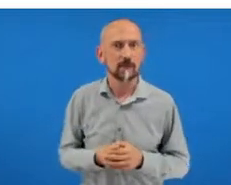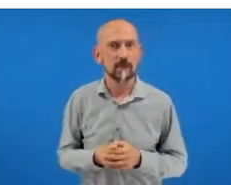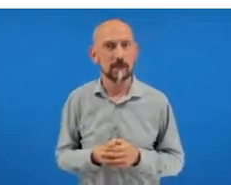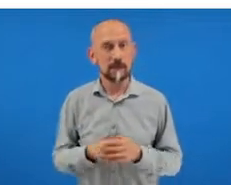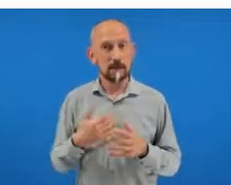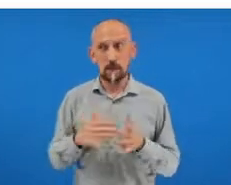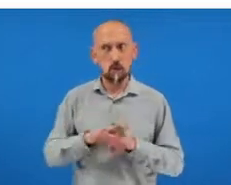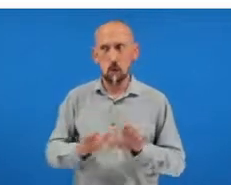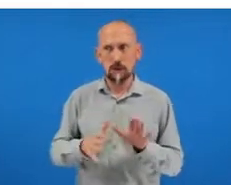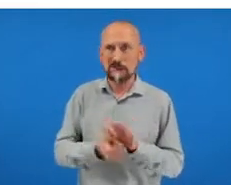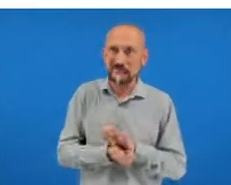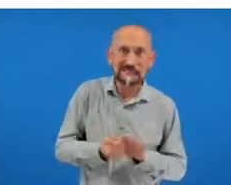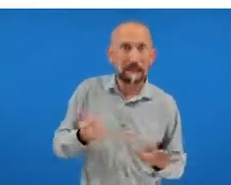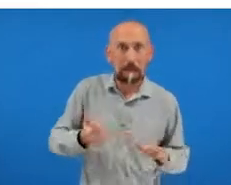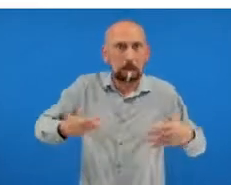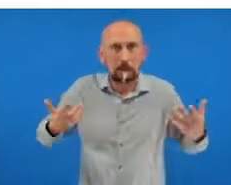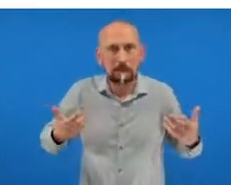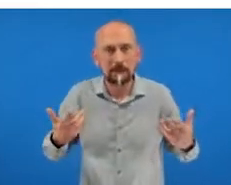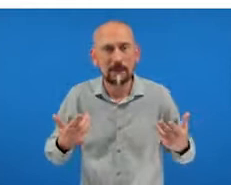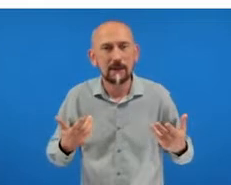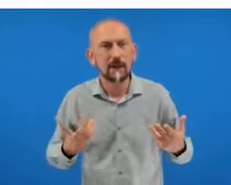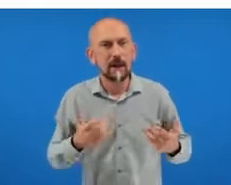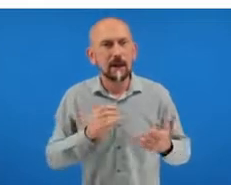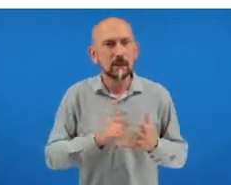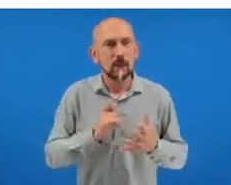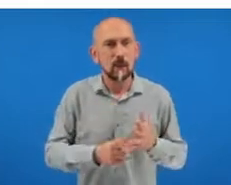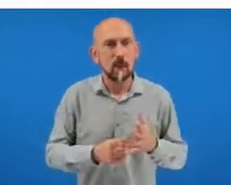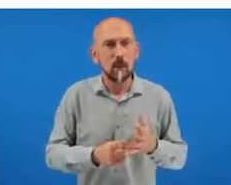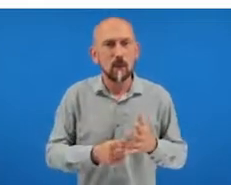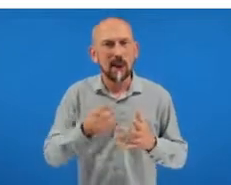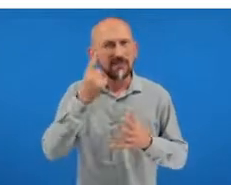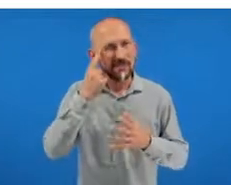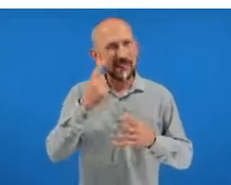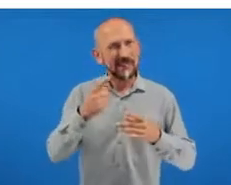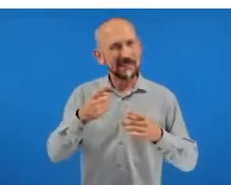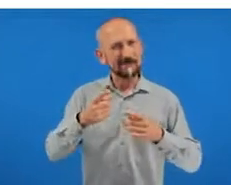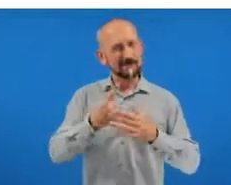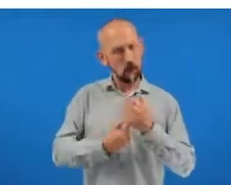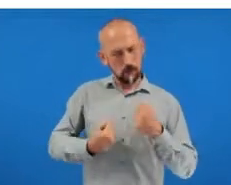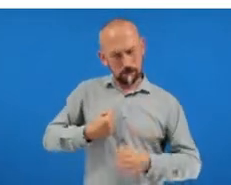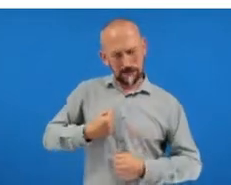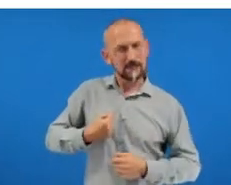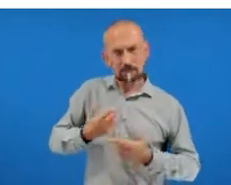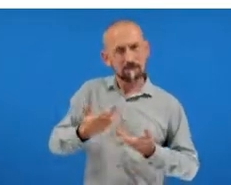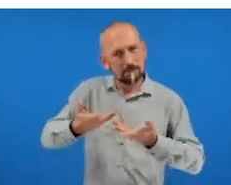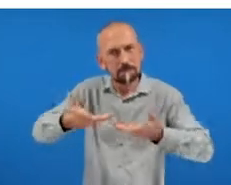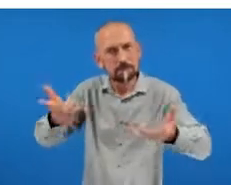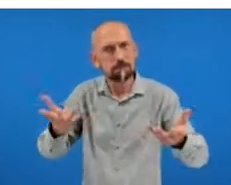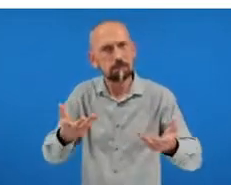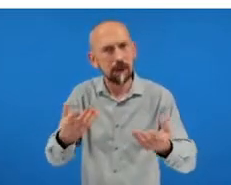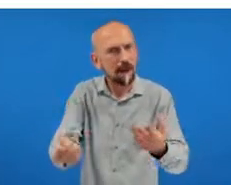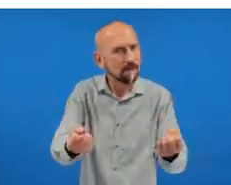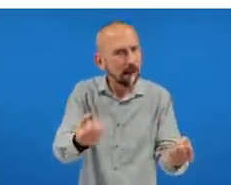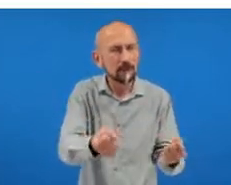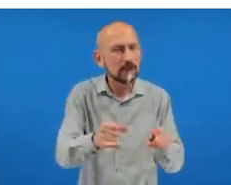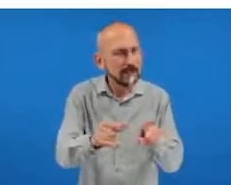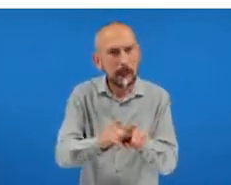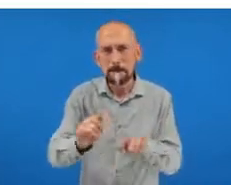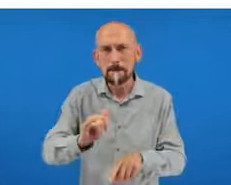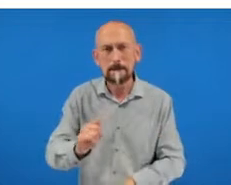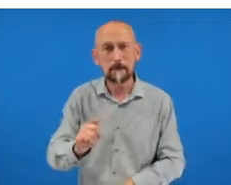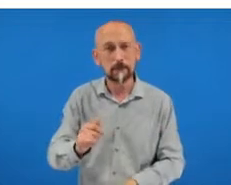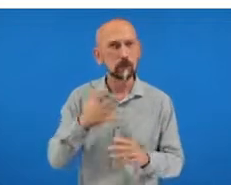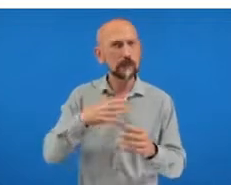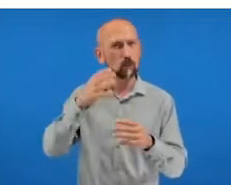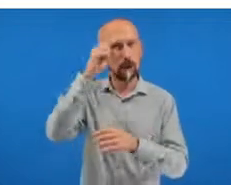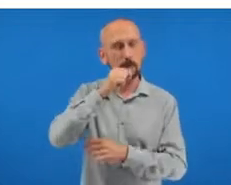incompetence. So I think that other people have this too, and that's something that we should all remember. And sometimes